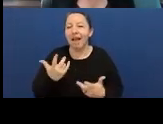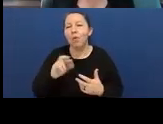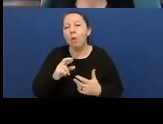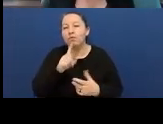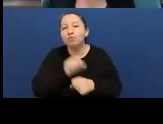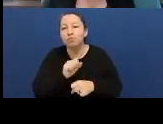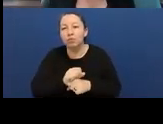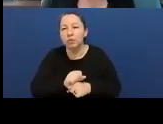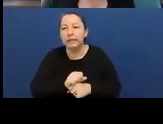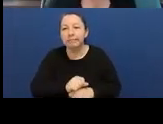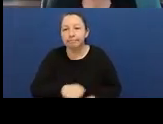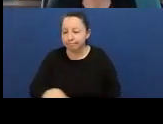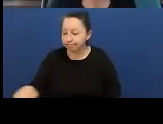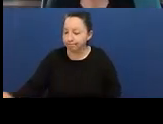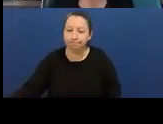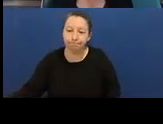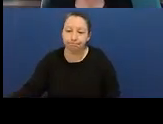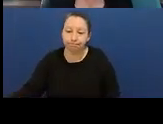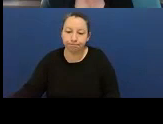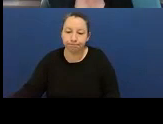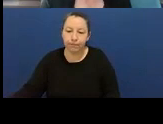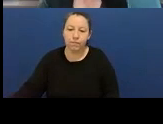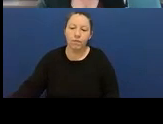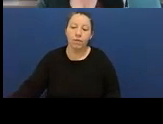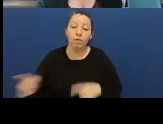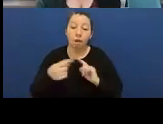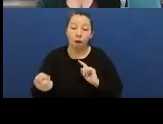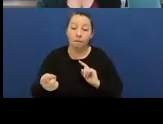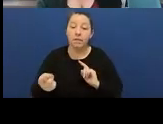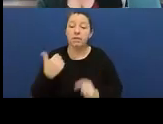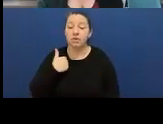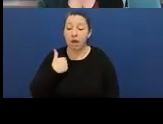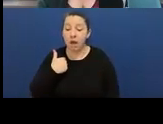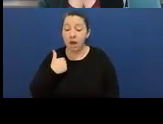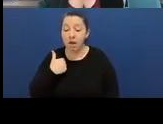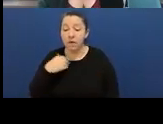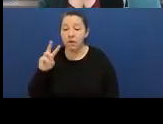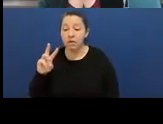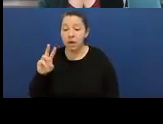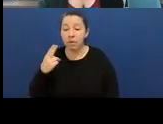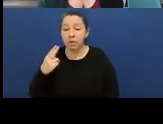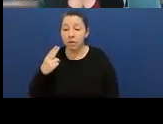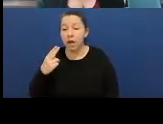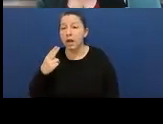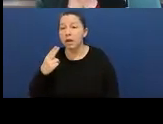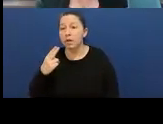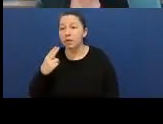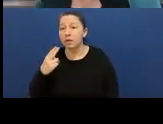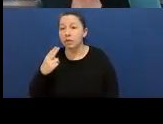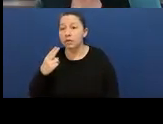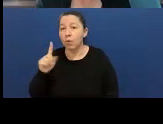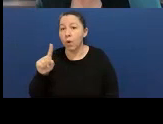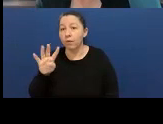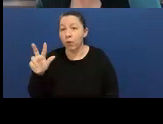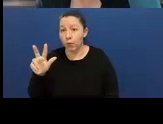on the opposite side of that, you have WH143, Horus inscription from the reign of Sinwazir